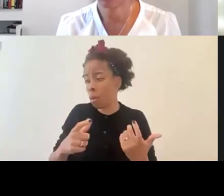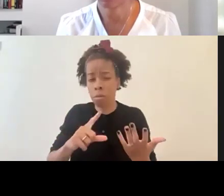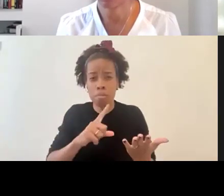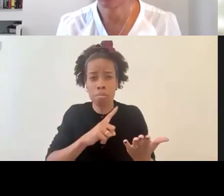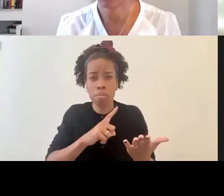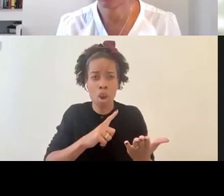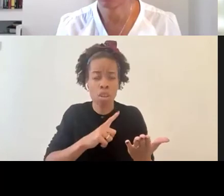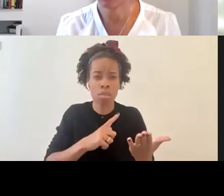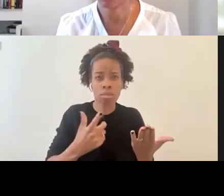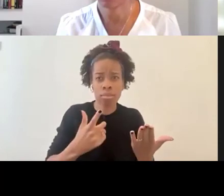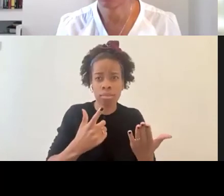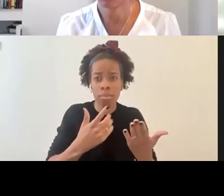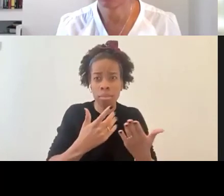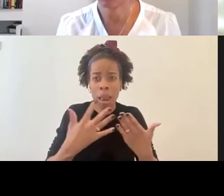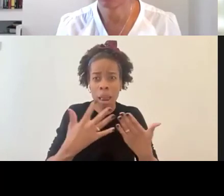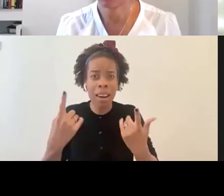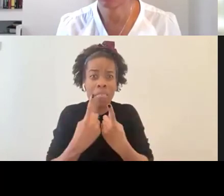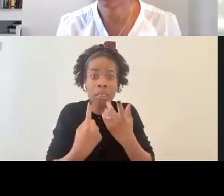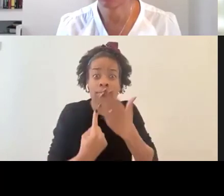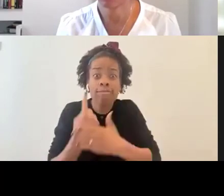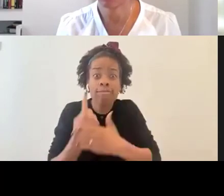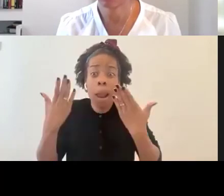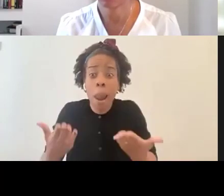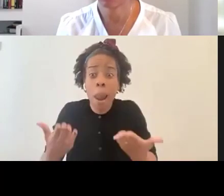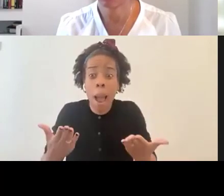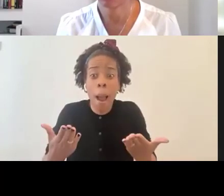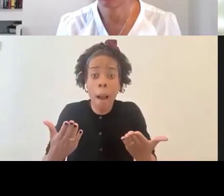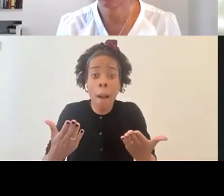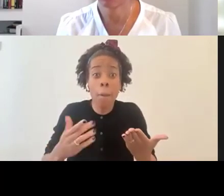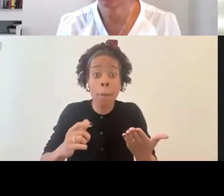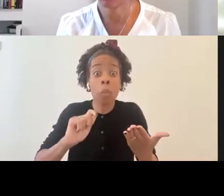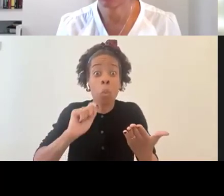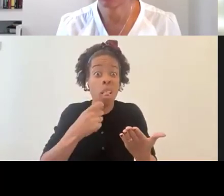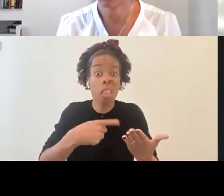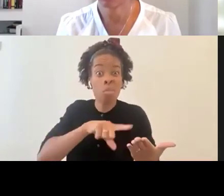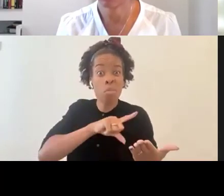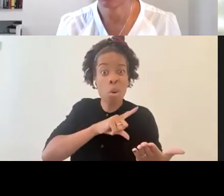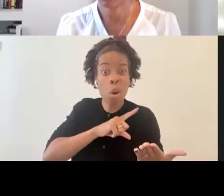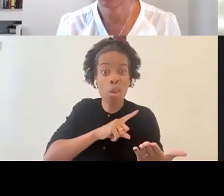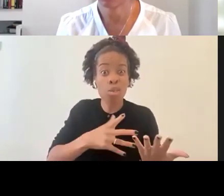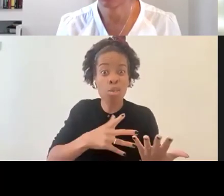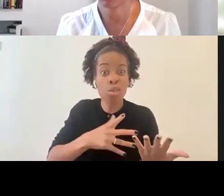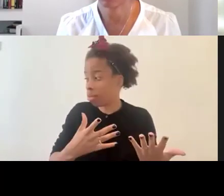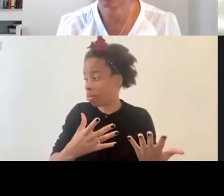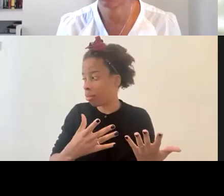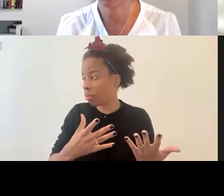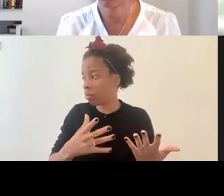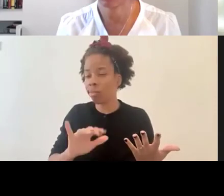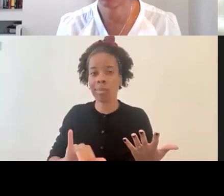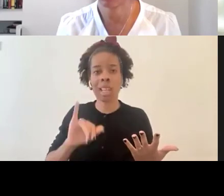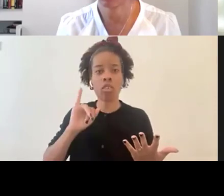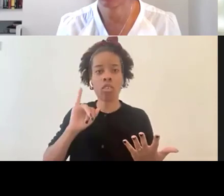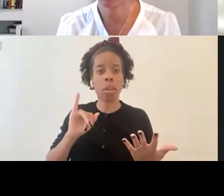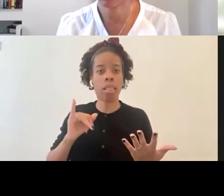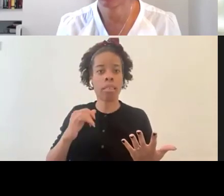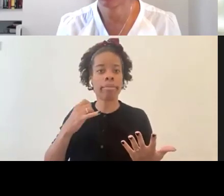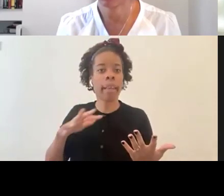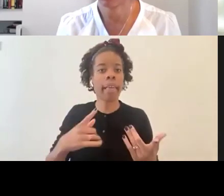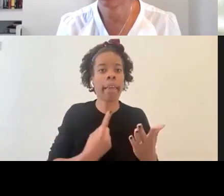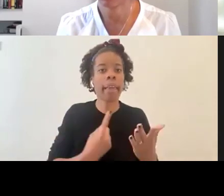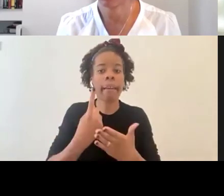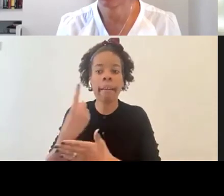the things we started to do now were because of that terrible killing, but there has